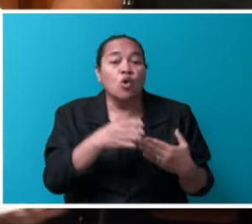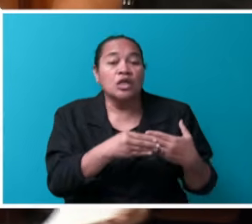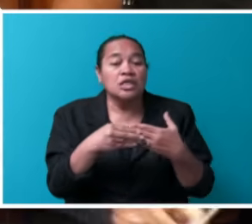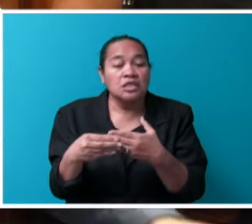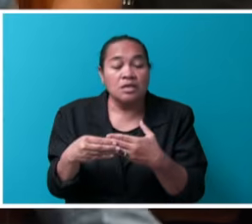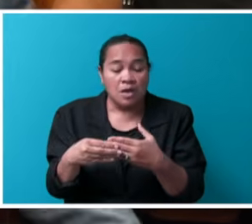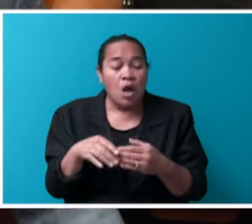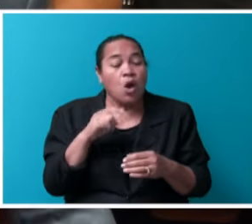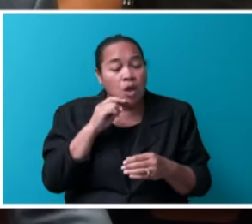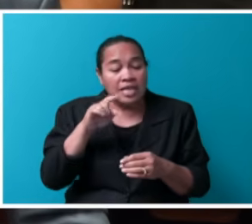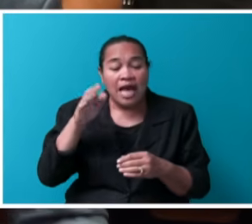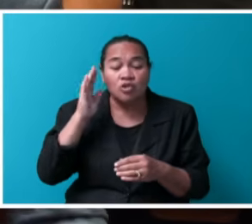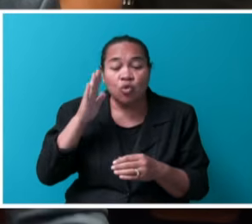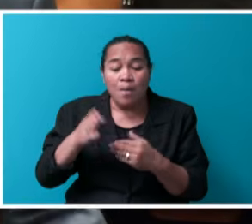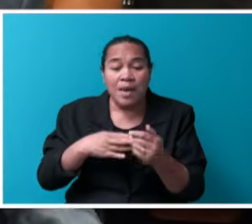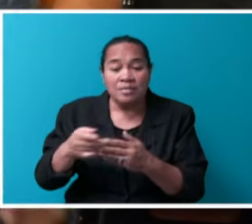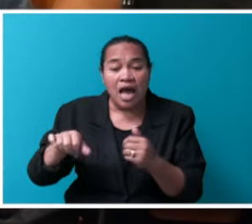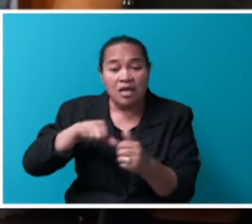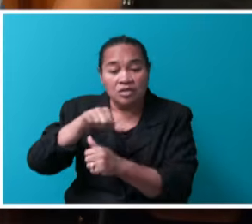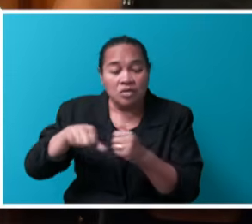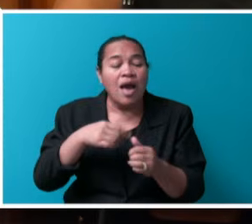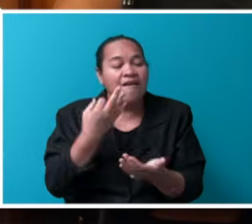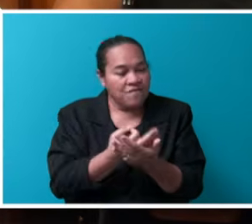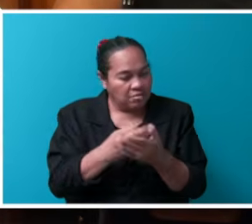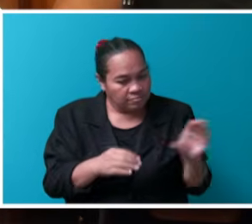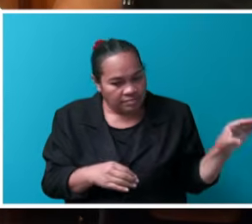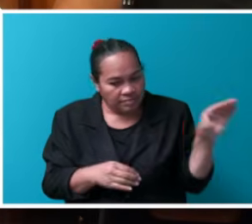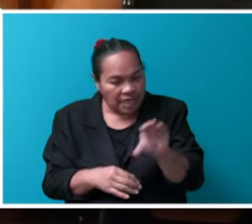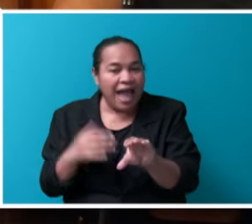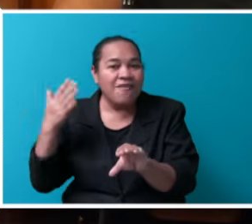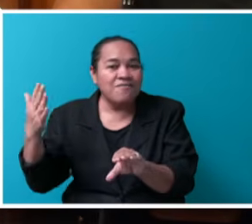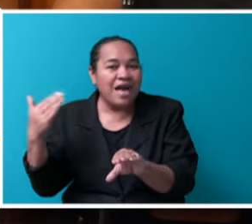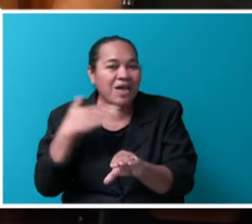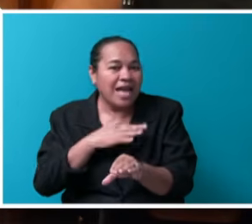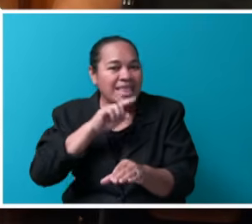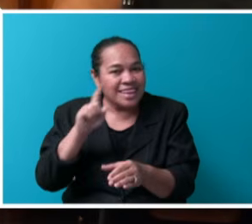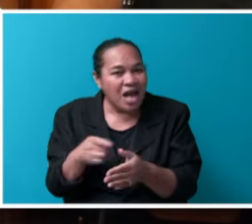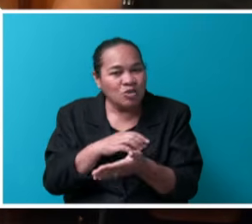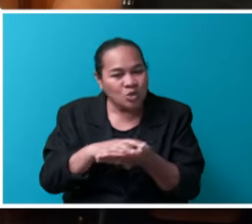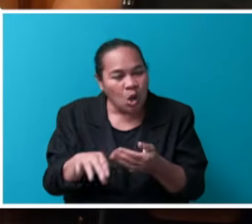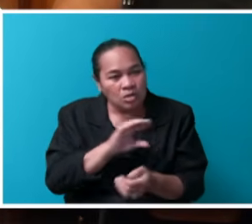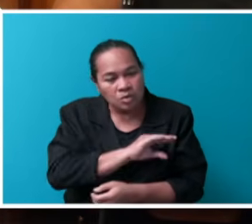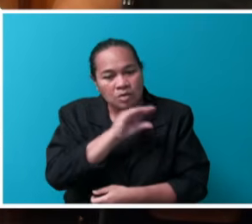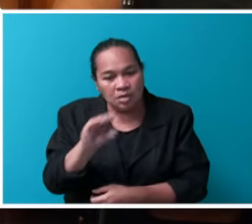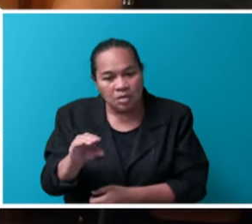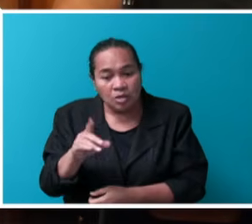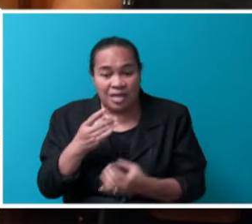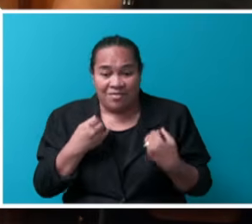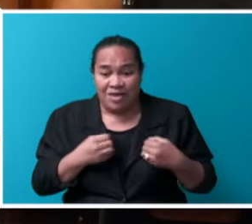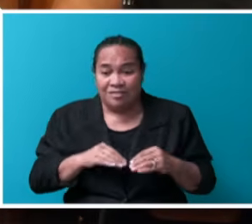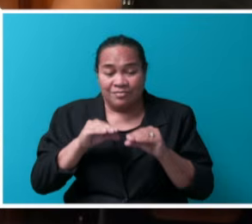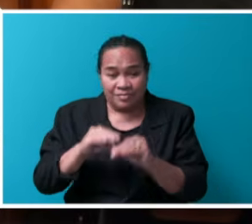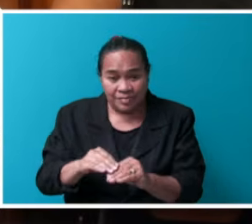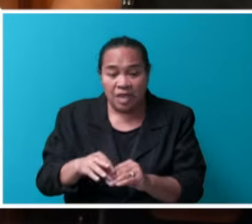Management Association with a first-time funding grant of $500,000. This will support capacity development leadership training for